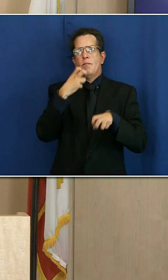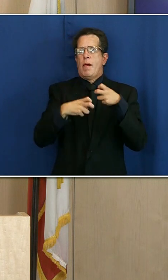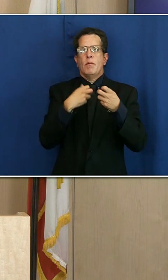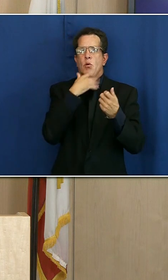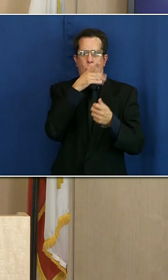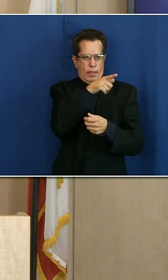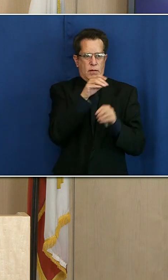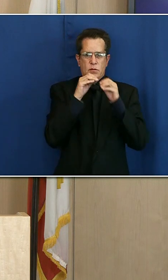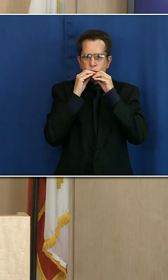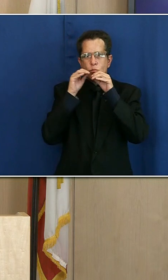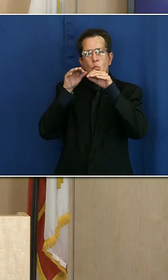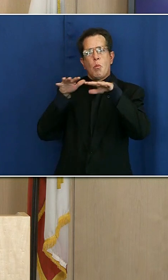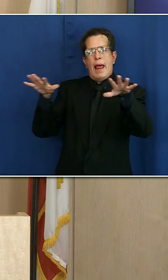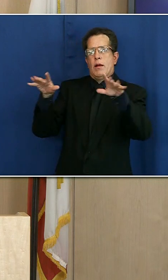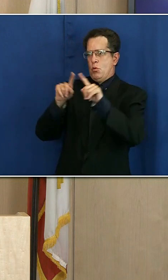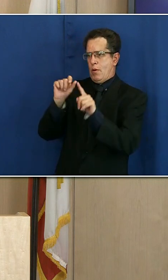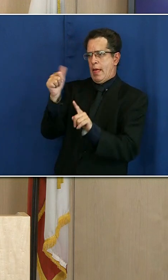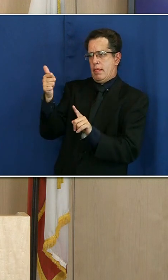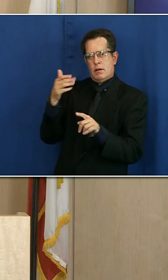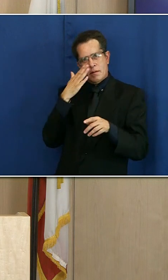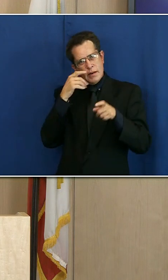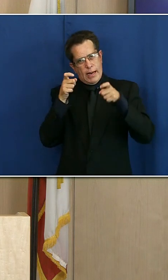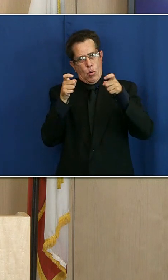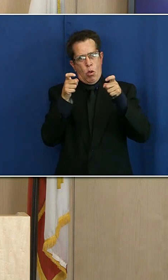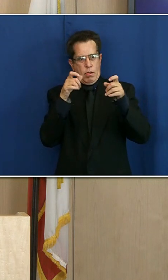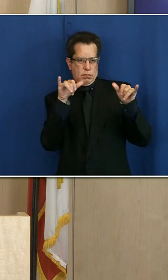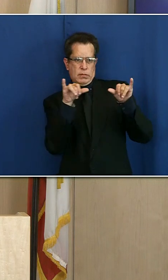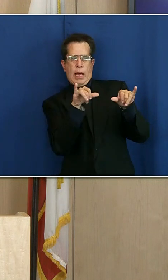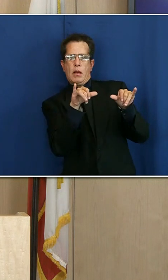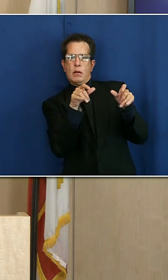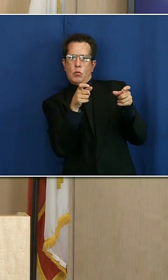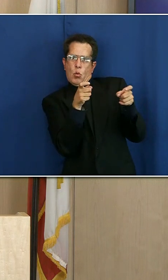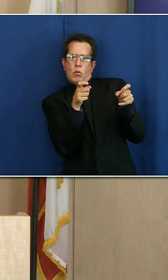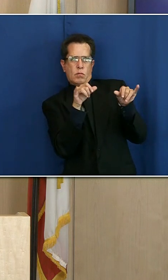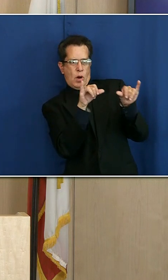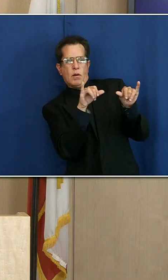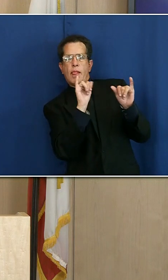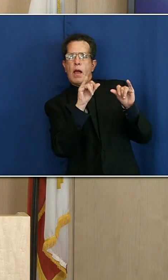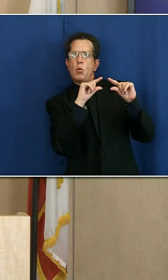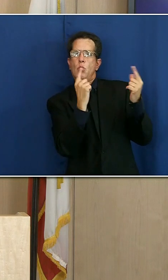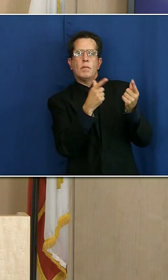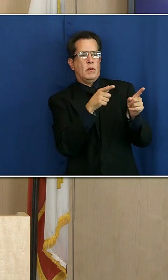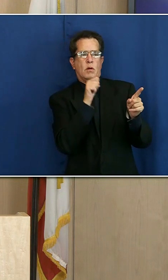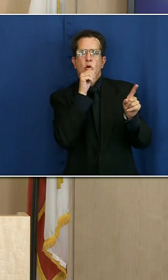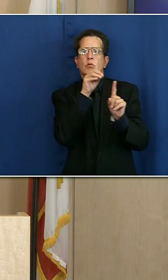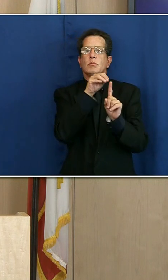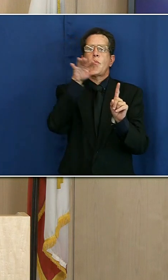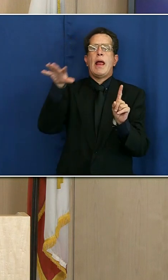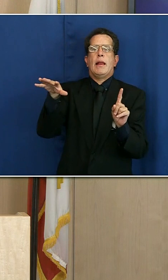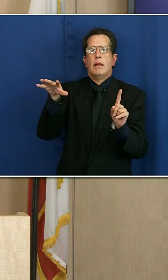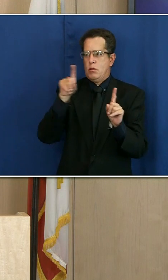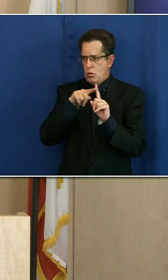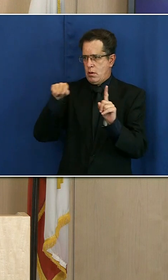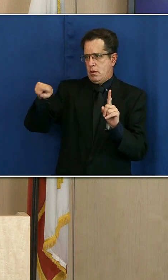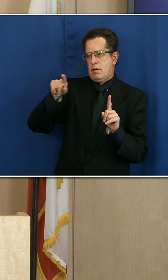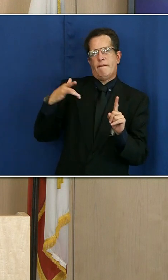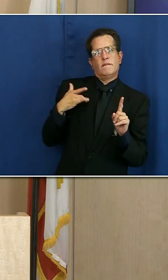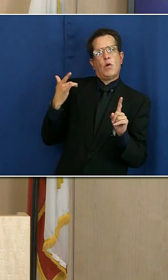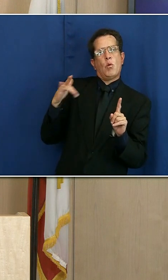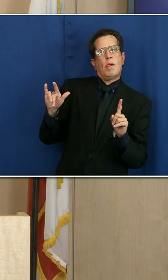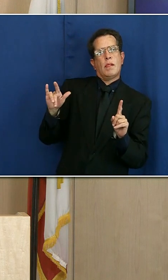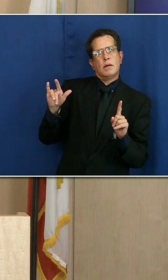it to others. If we can keep it contained in this group, they're not in turn spreading it to vulnerable